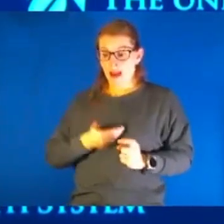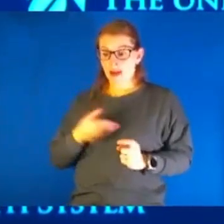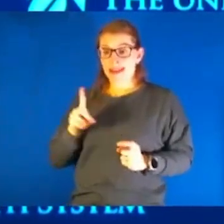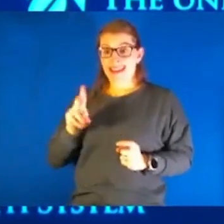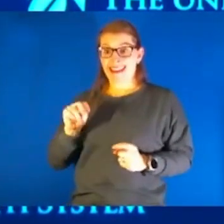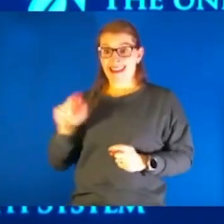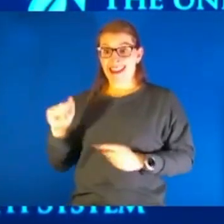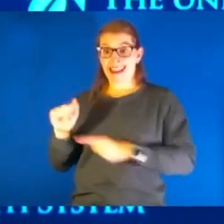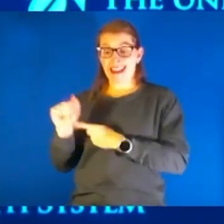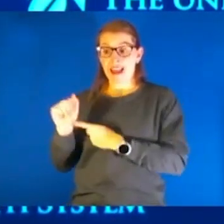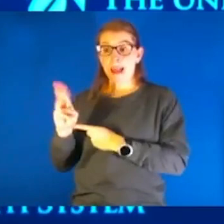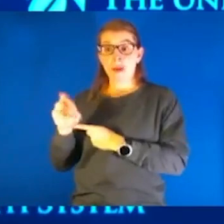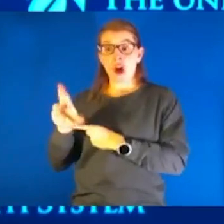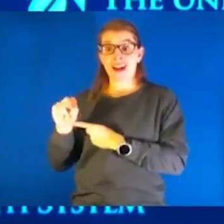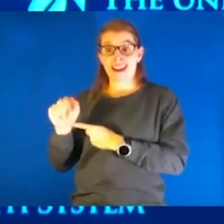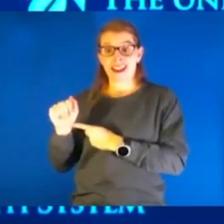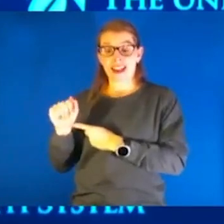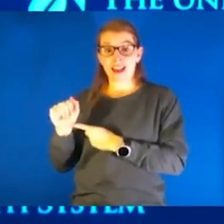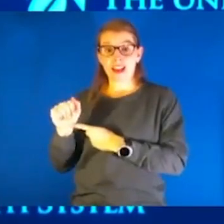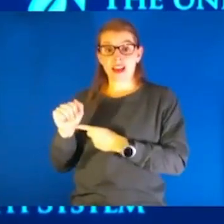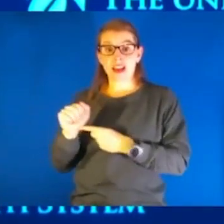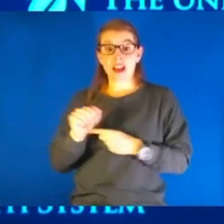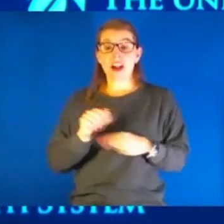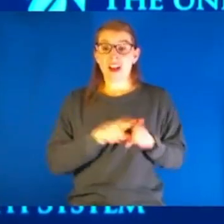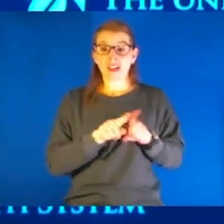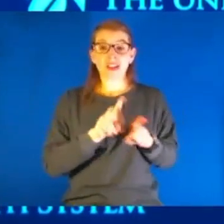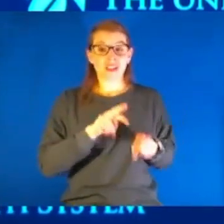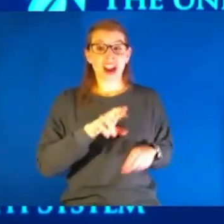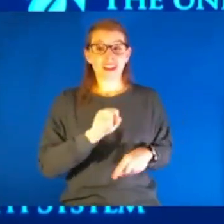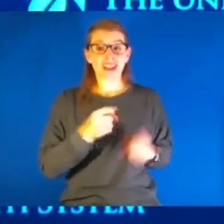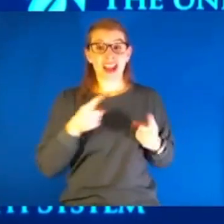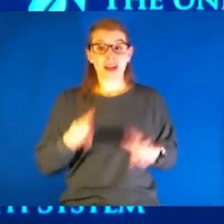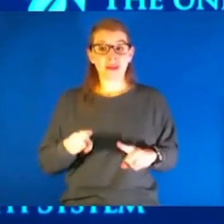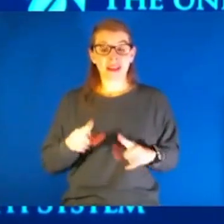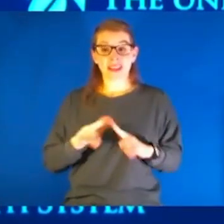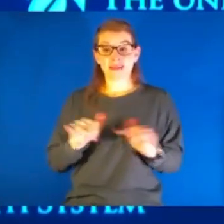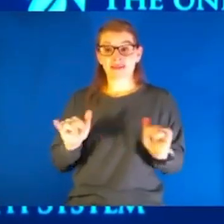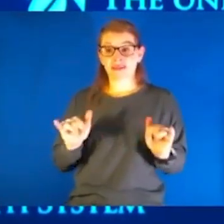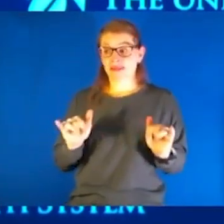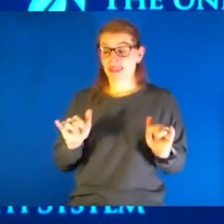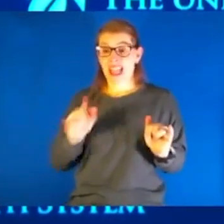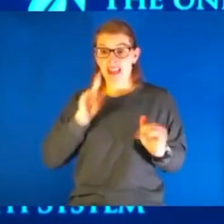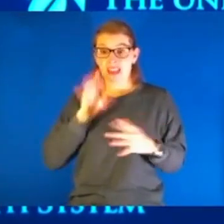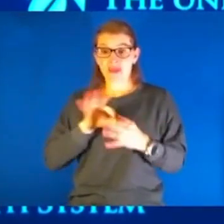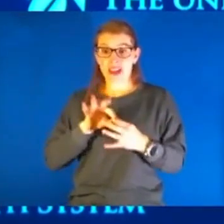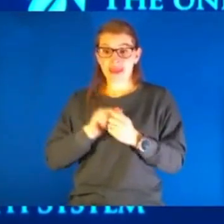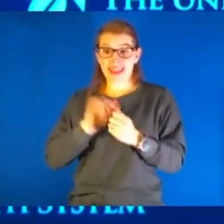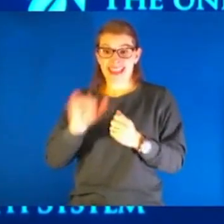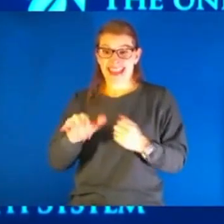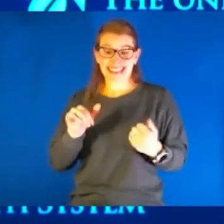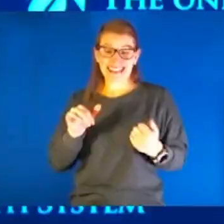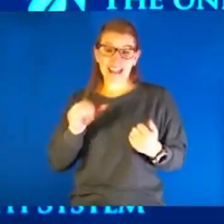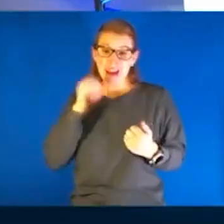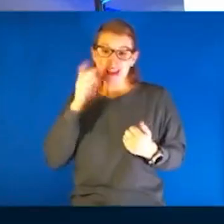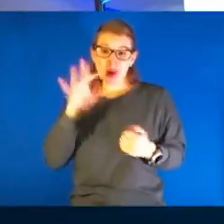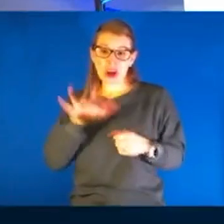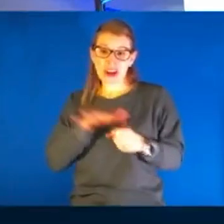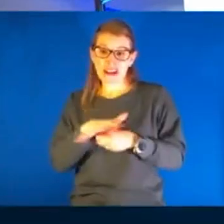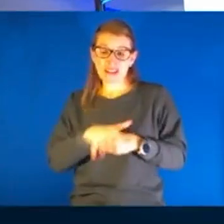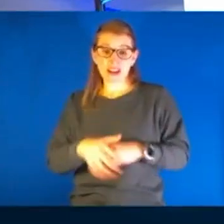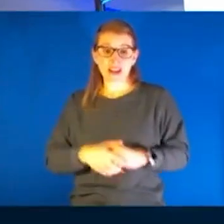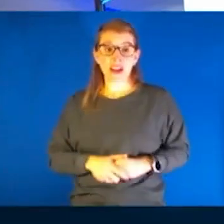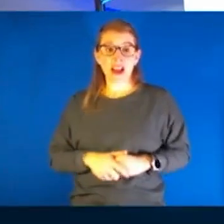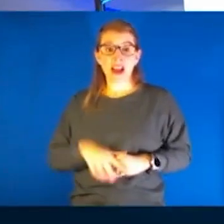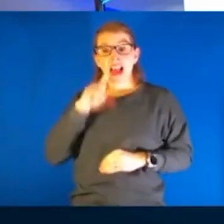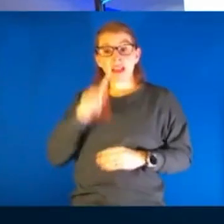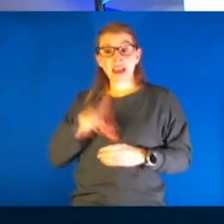messenger RNA in the viruses. So I think that's probably there's something around that. Yeah. I'm not smart enough. They're just part of the complex process in